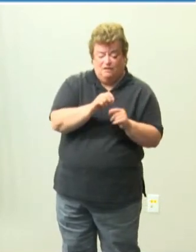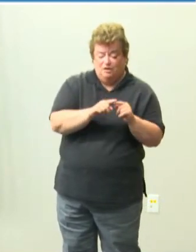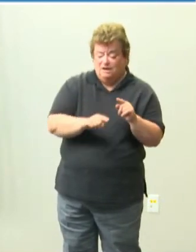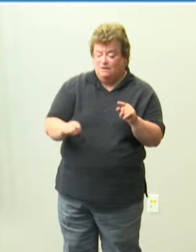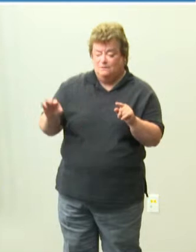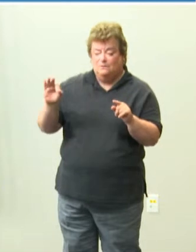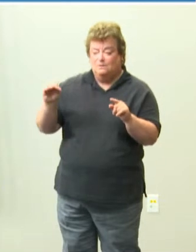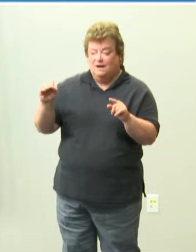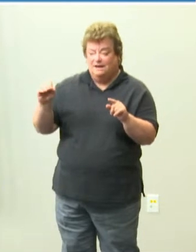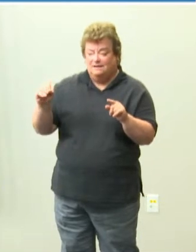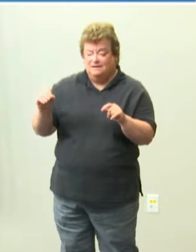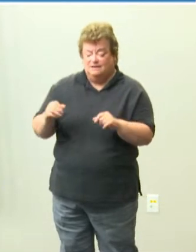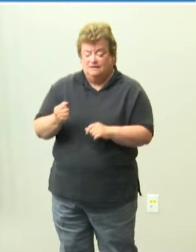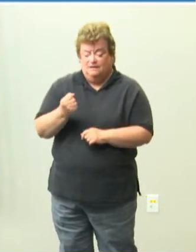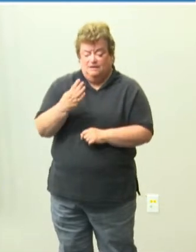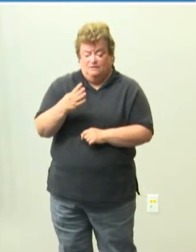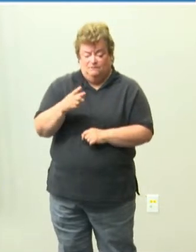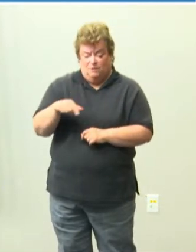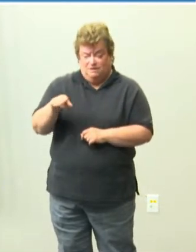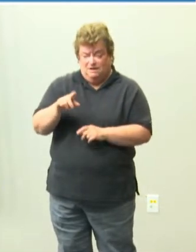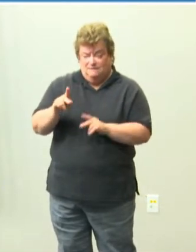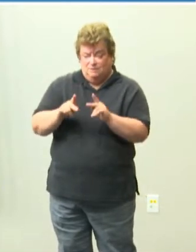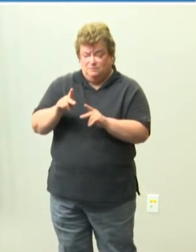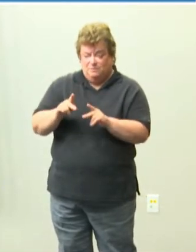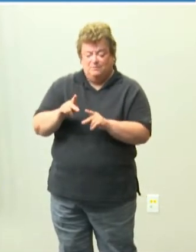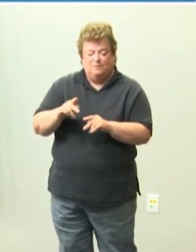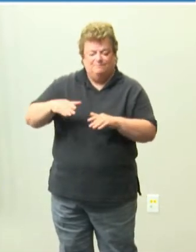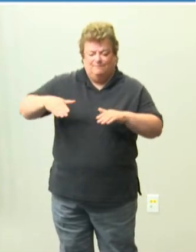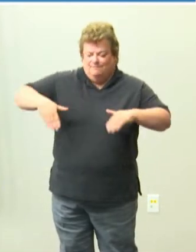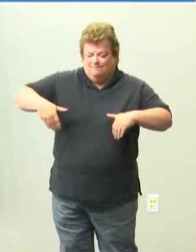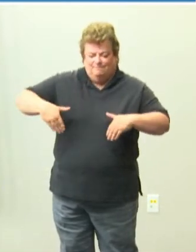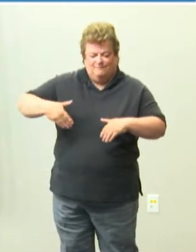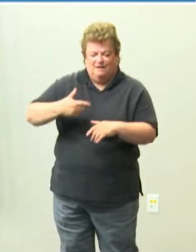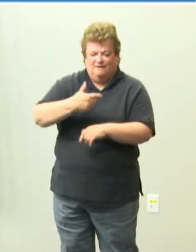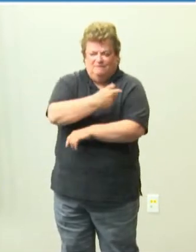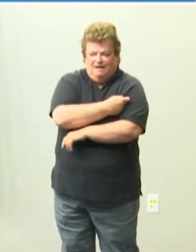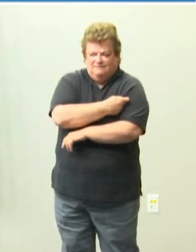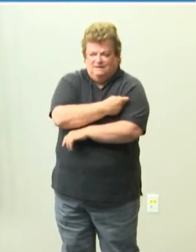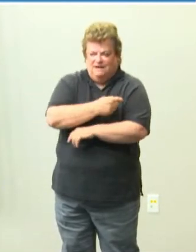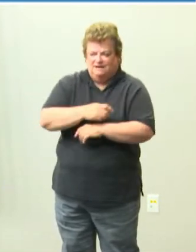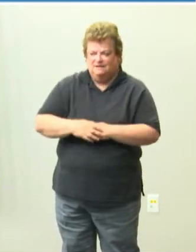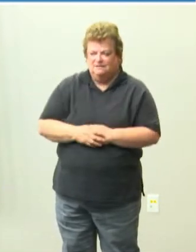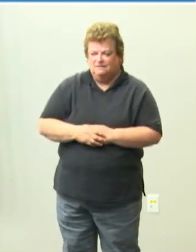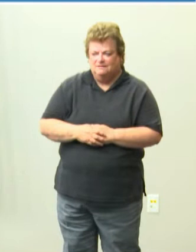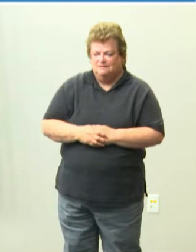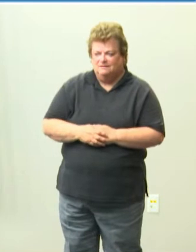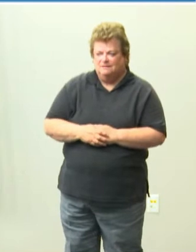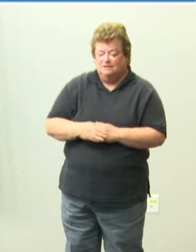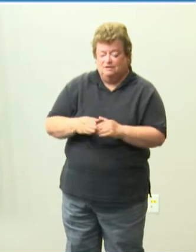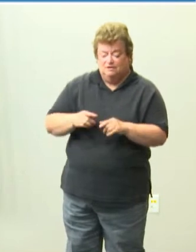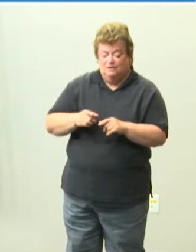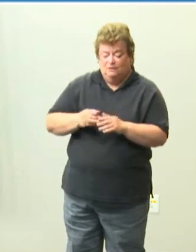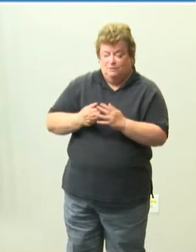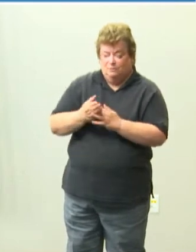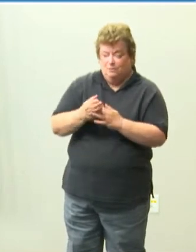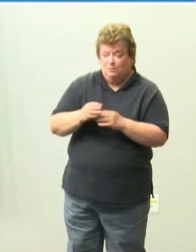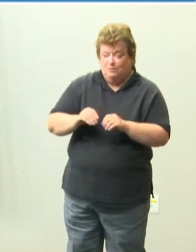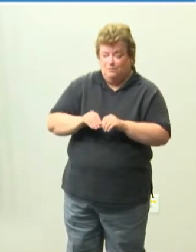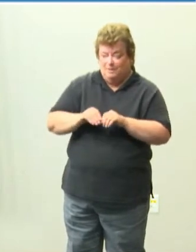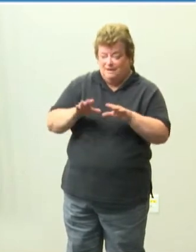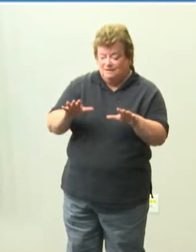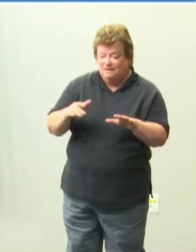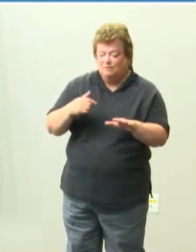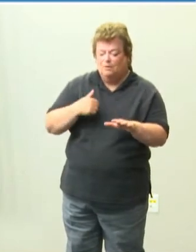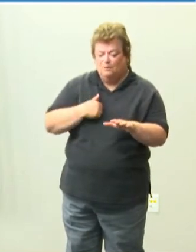90s. 14 of these individuals were unvaccinated. Throughout the pandemic, we've taken